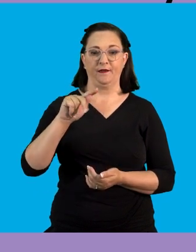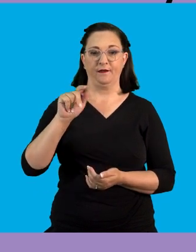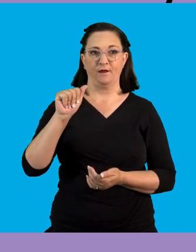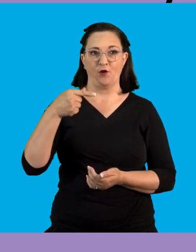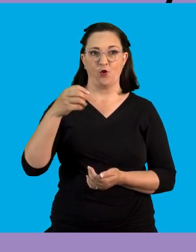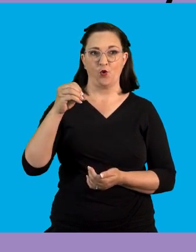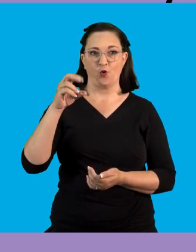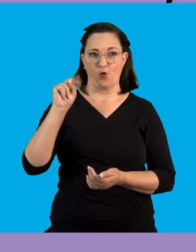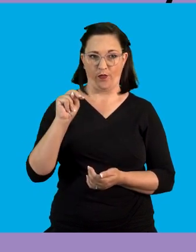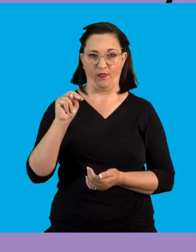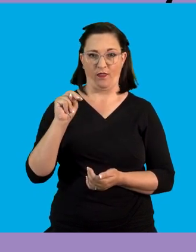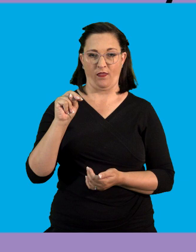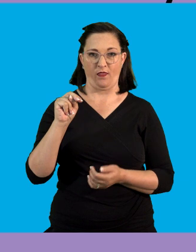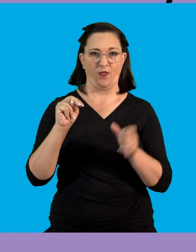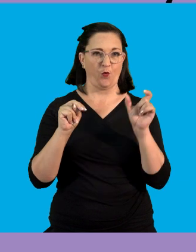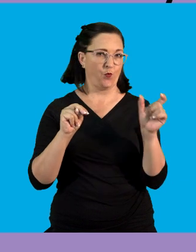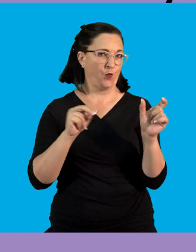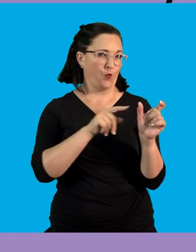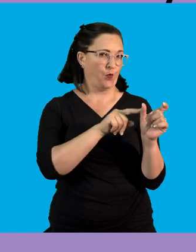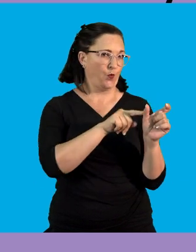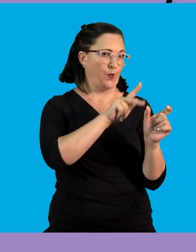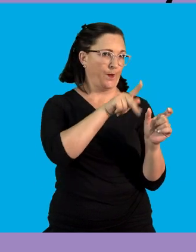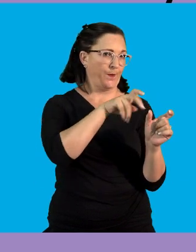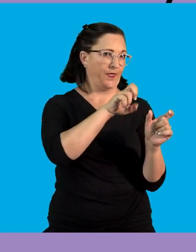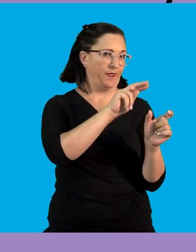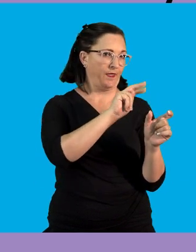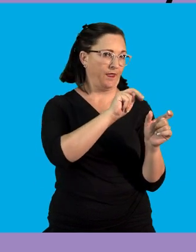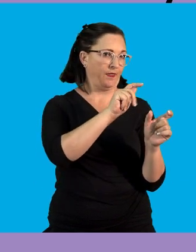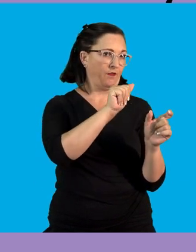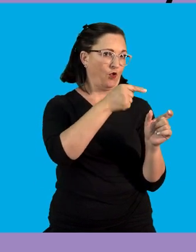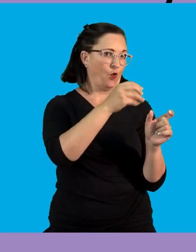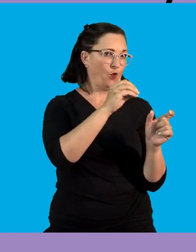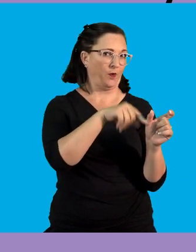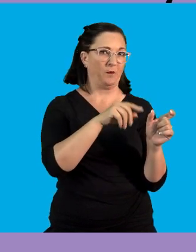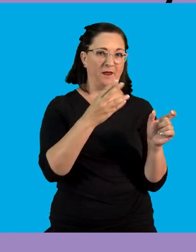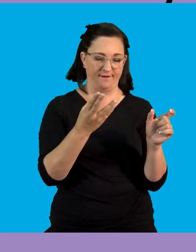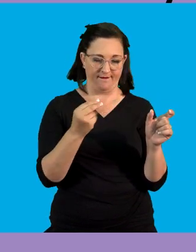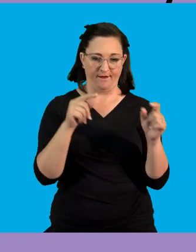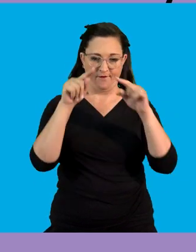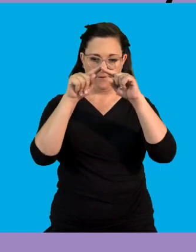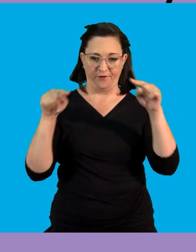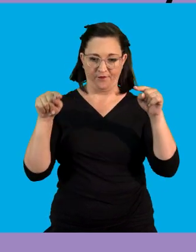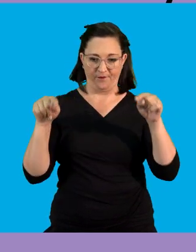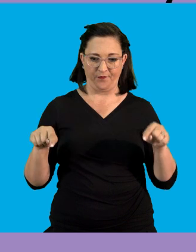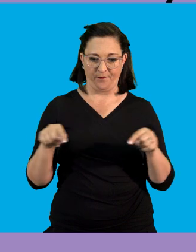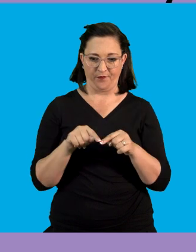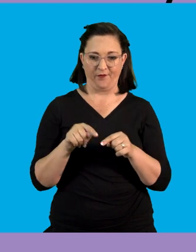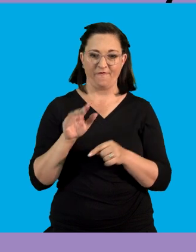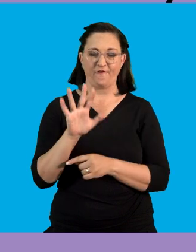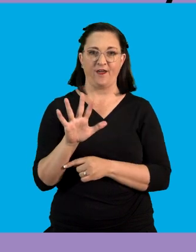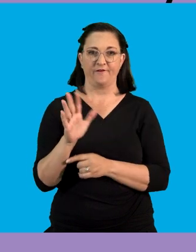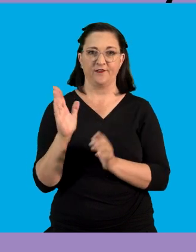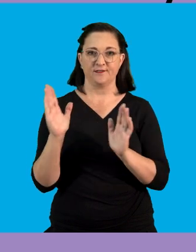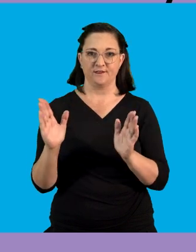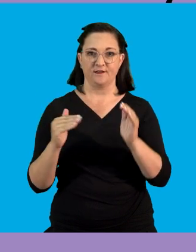investigate the sum of the angles of a pentagon. Another new word. that we are now seeing a pentagon, which is a shape that